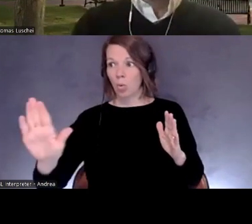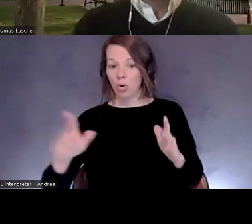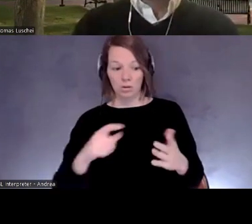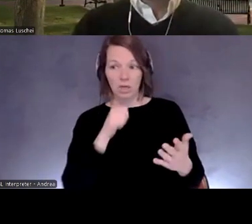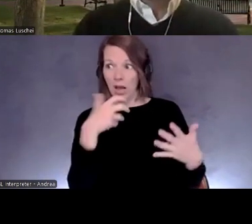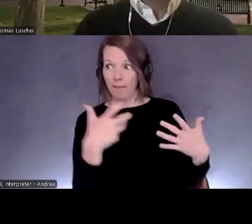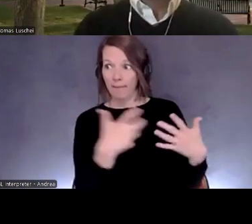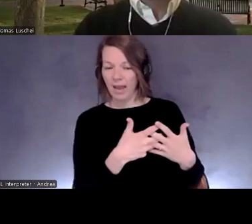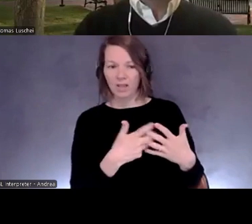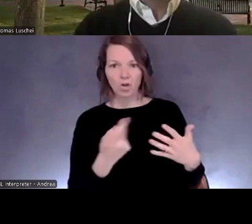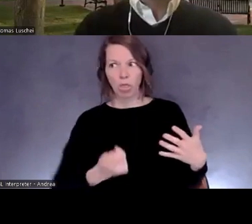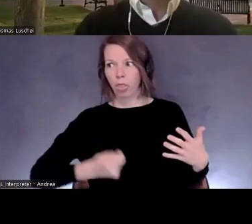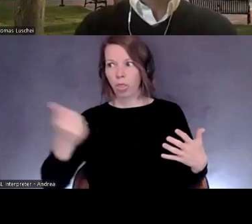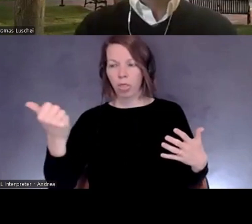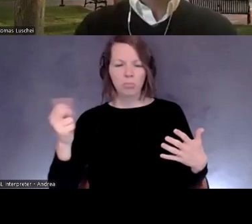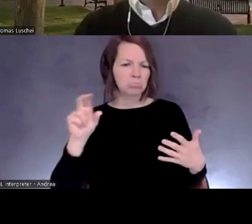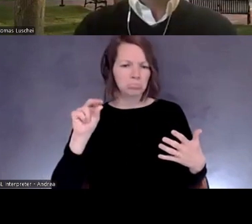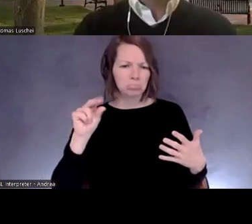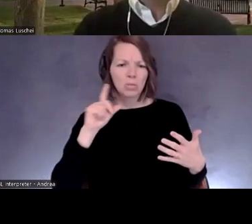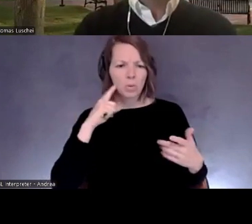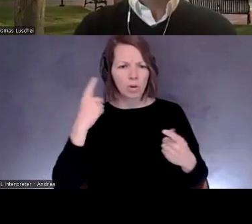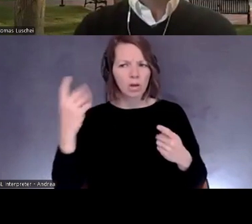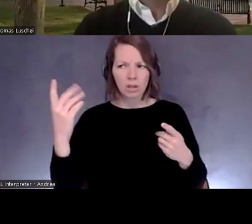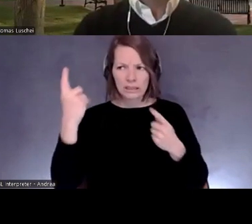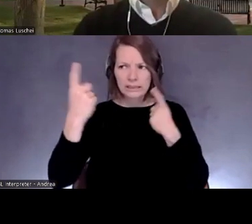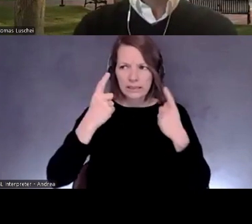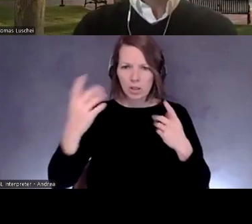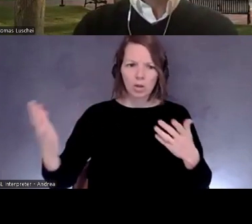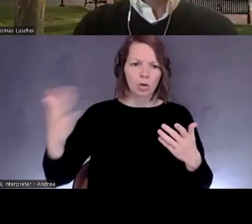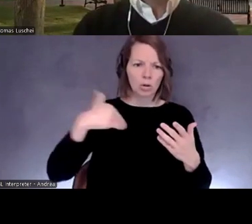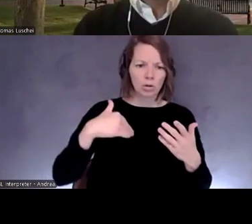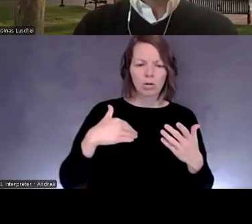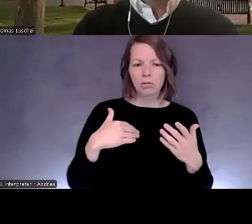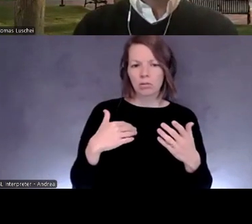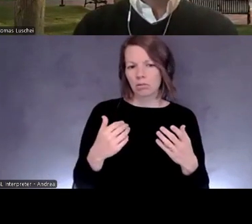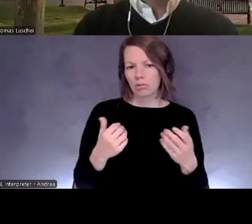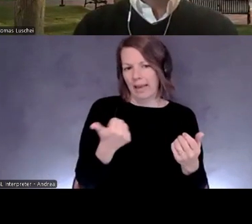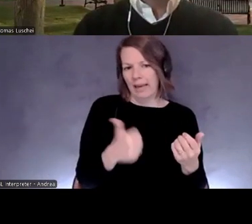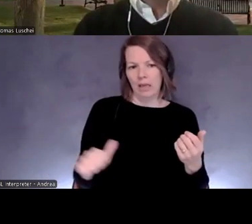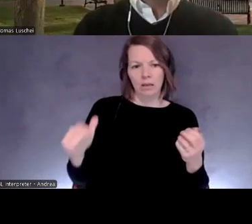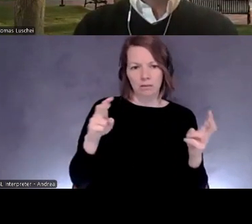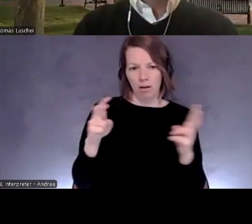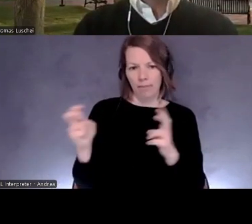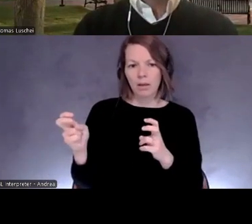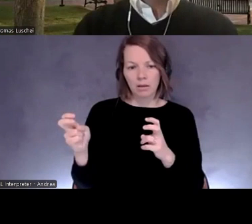Of course, we consider every topic because there are so many important topics around the globe